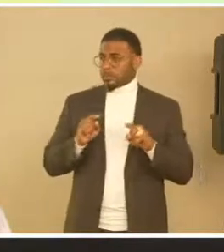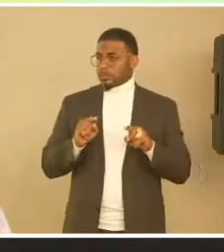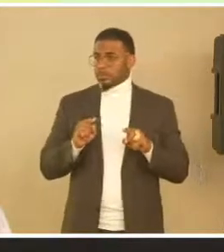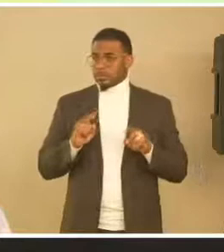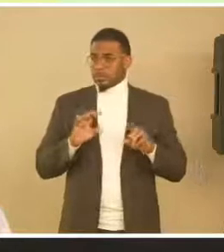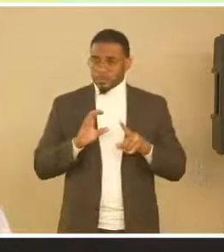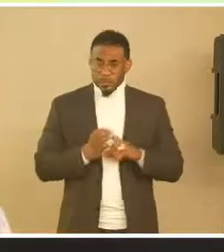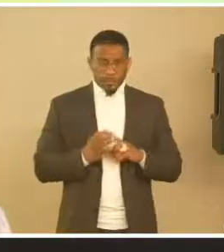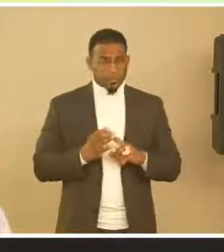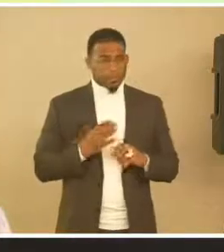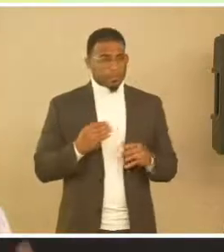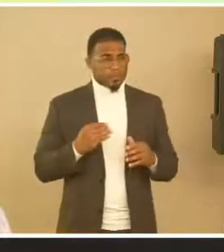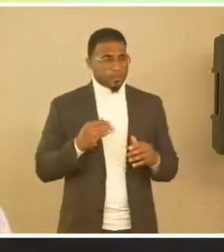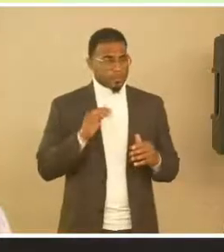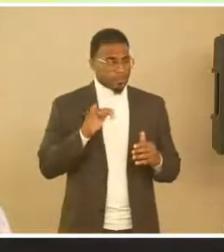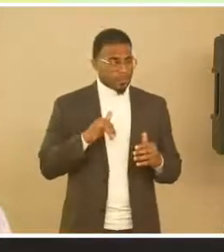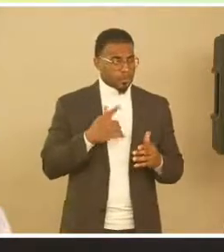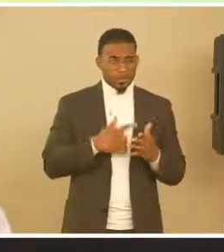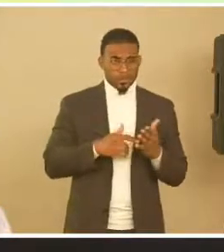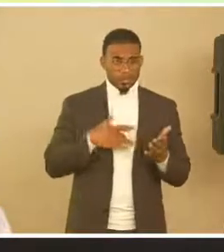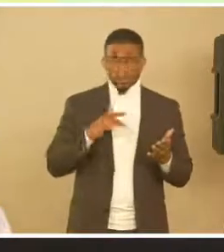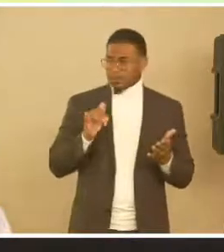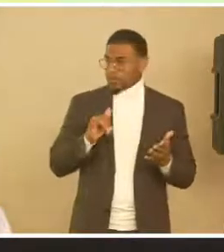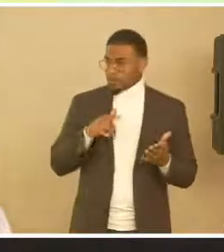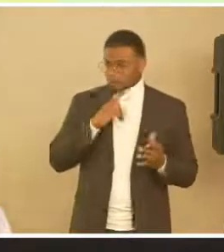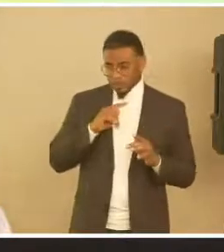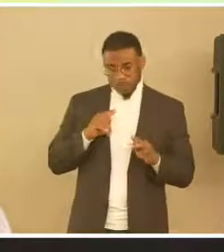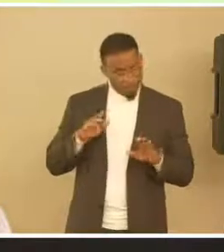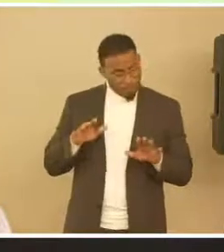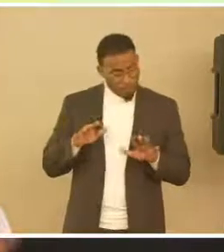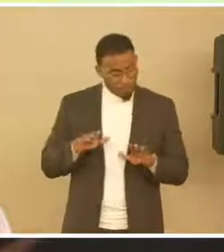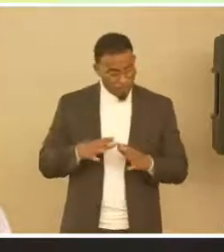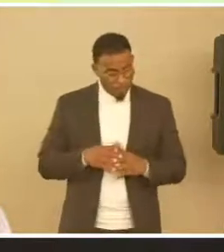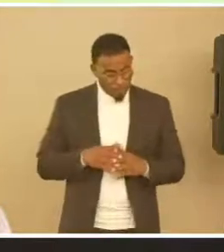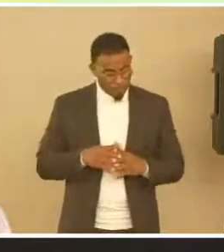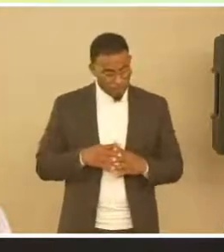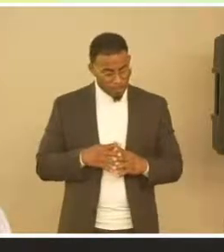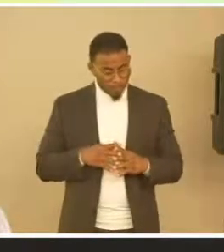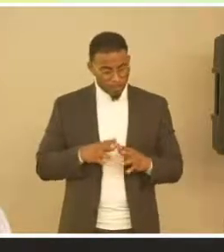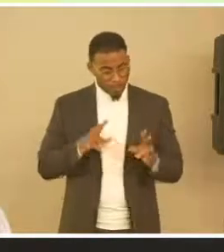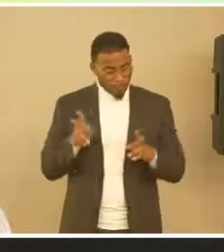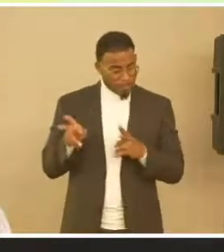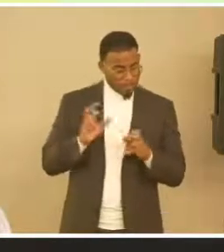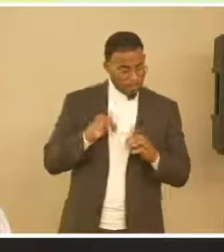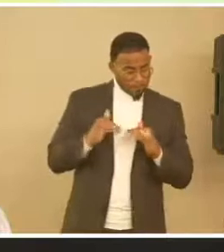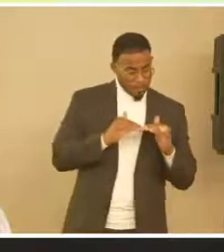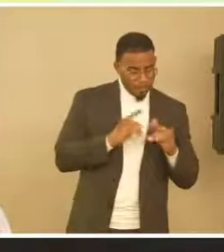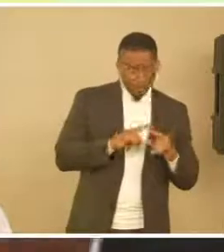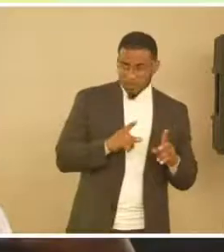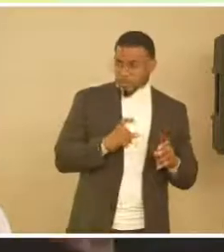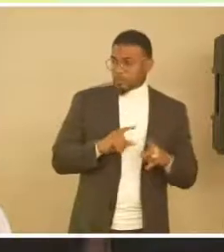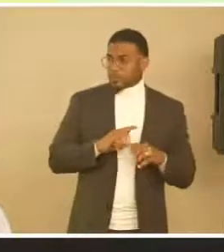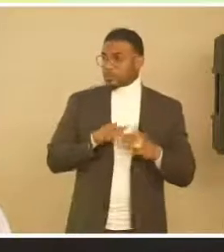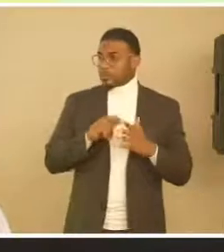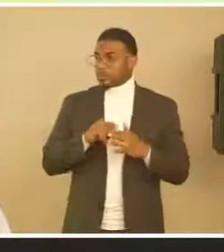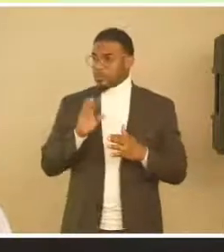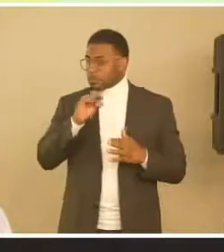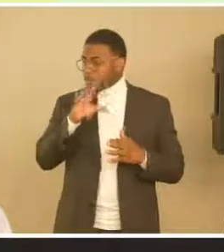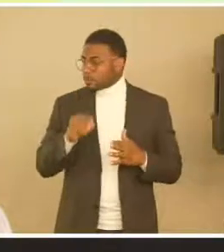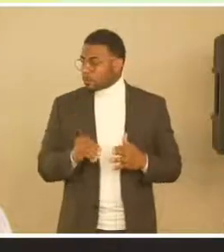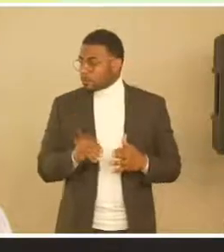to culture, and that's what I feel like. And I'm not trying to paraphrase for my colleagues or the entire